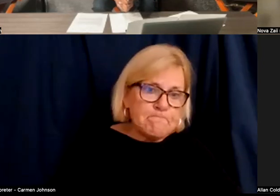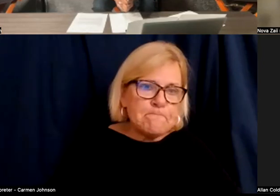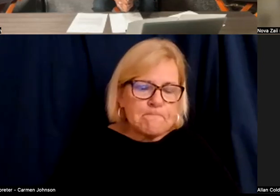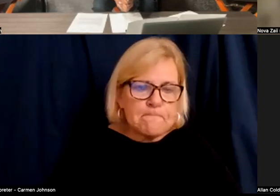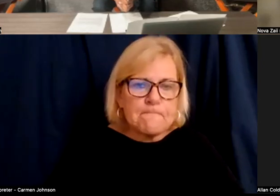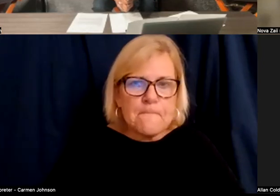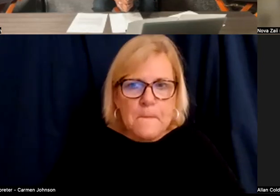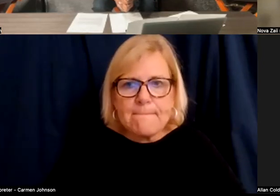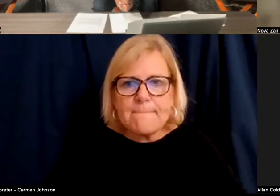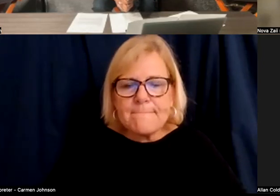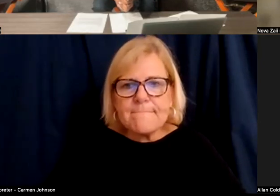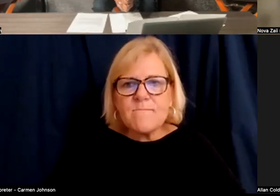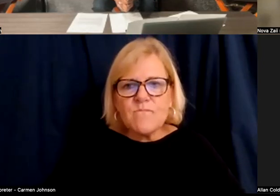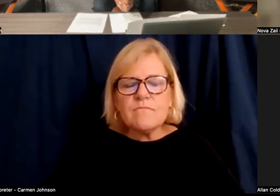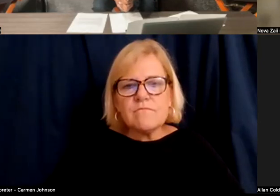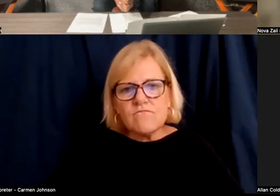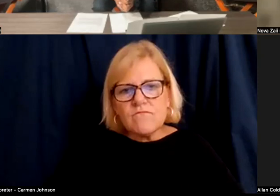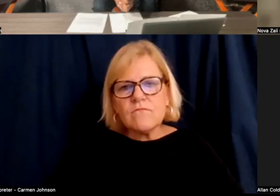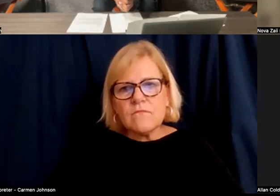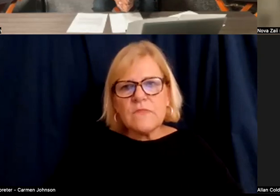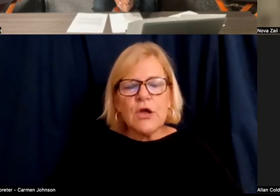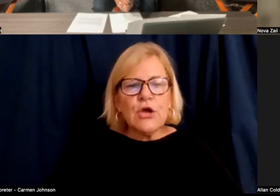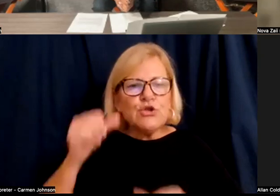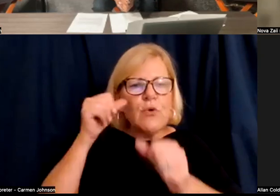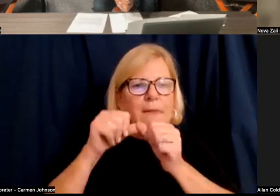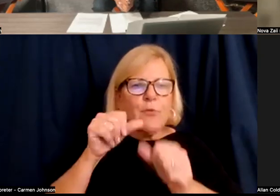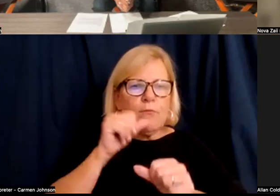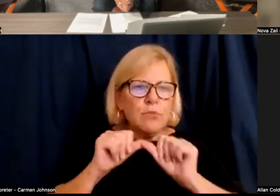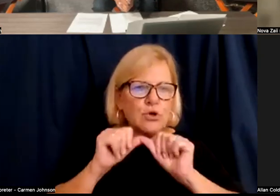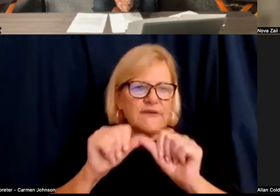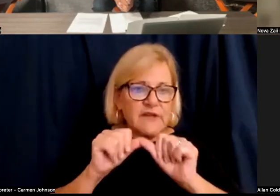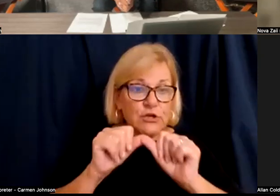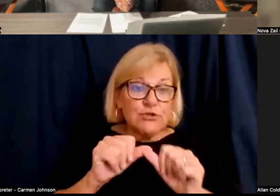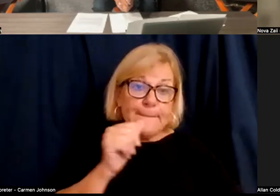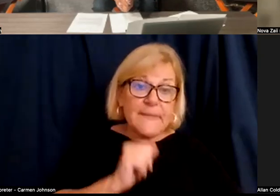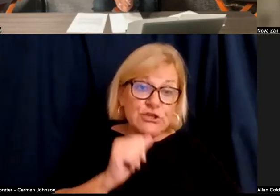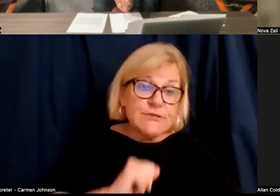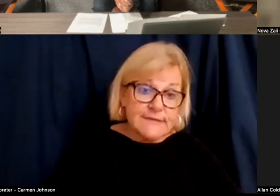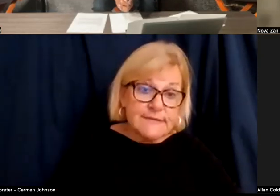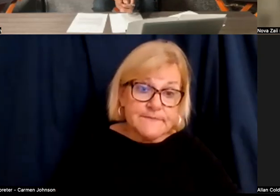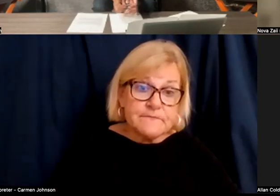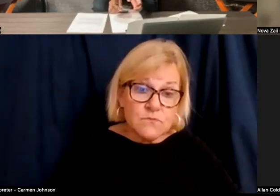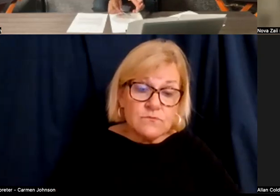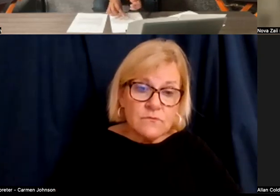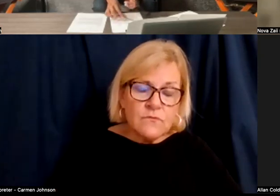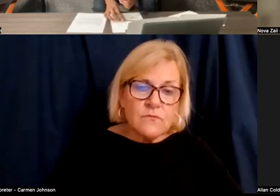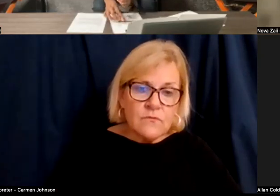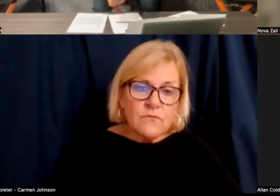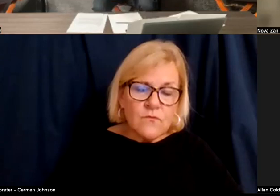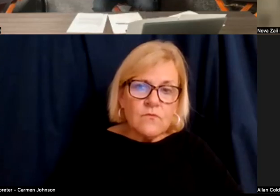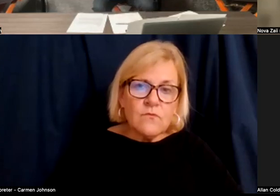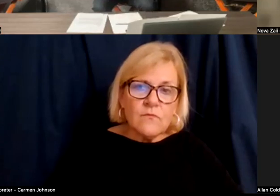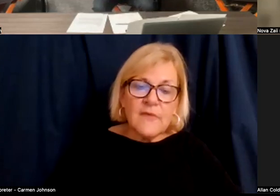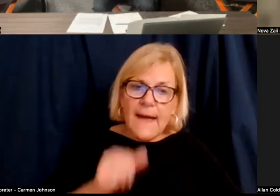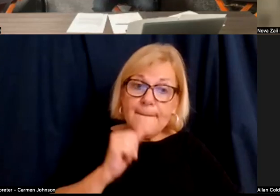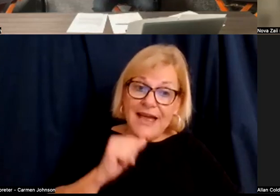um, that being to remember perseverance and to remember patience, especially. mm, Uh, Patience has